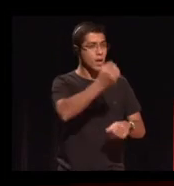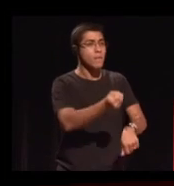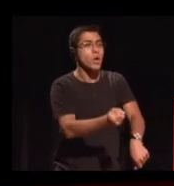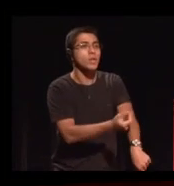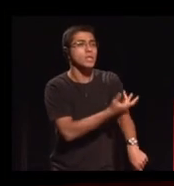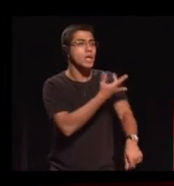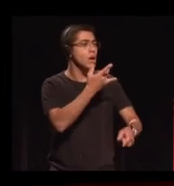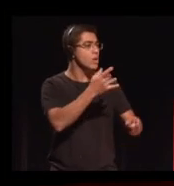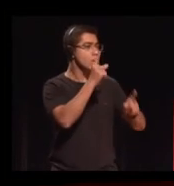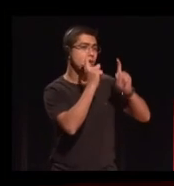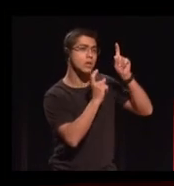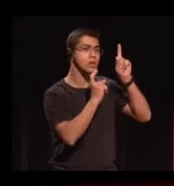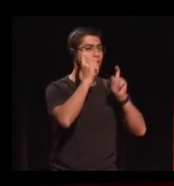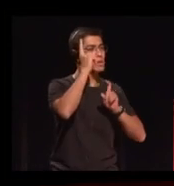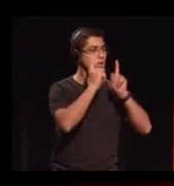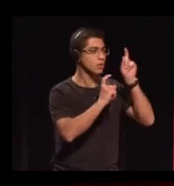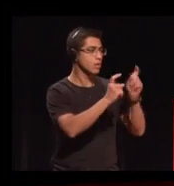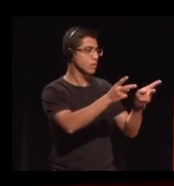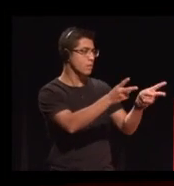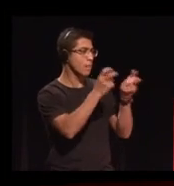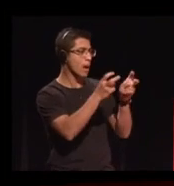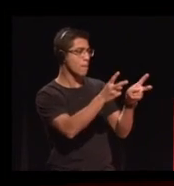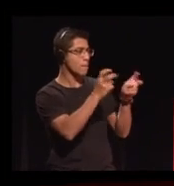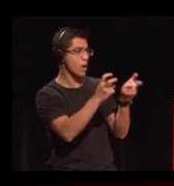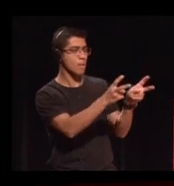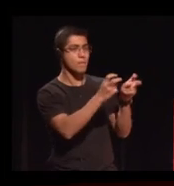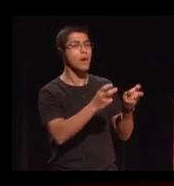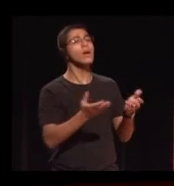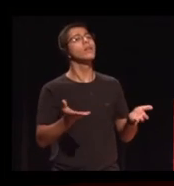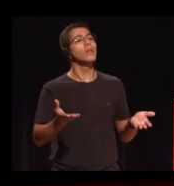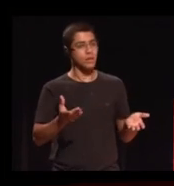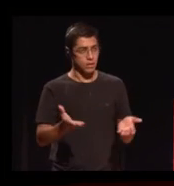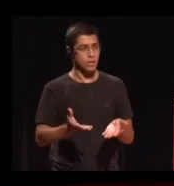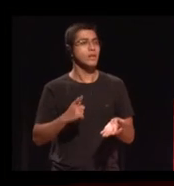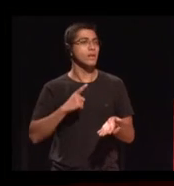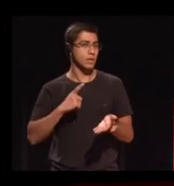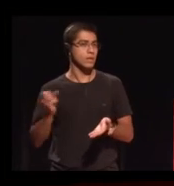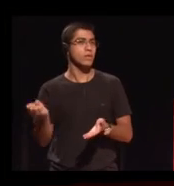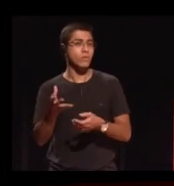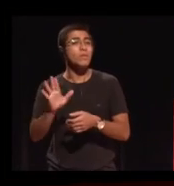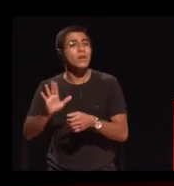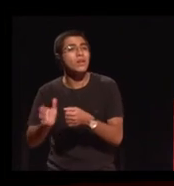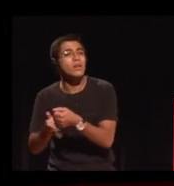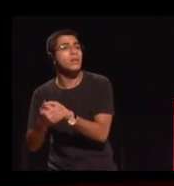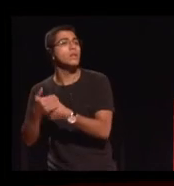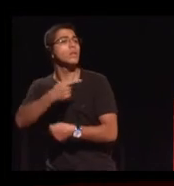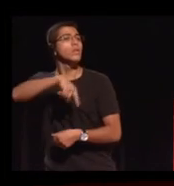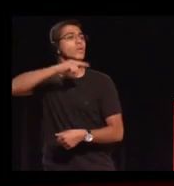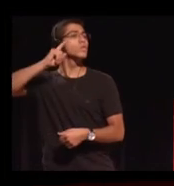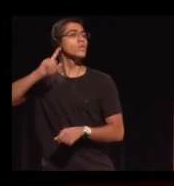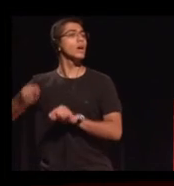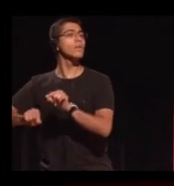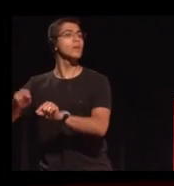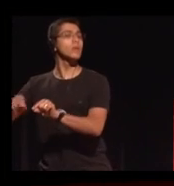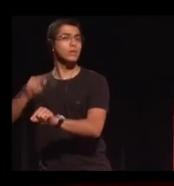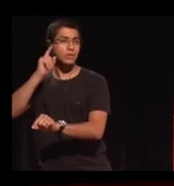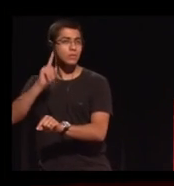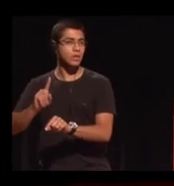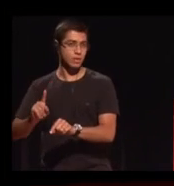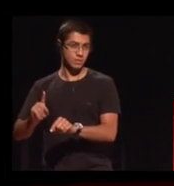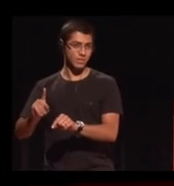works. Now, there's a huge issue with emotion detection. Is it even possible? Should we do